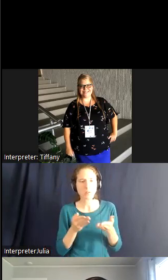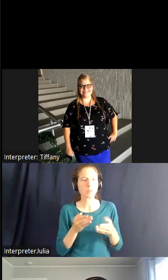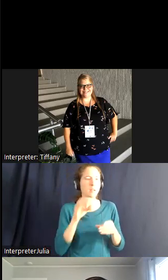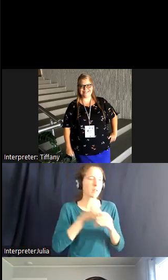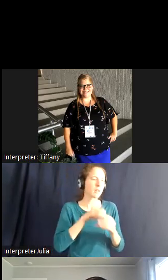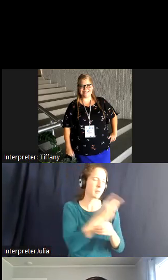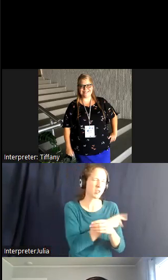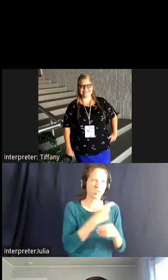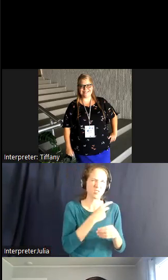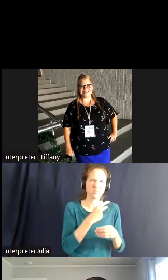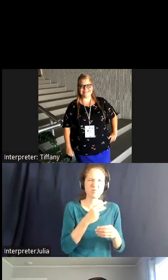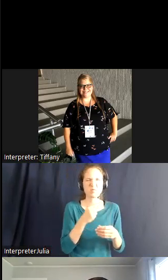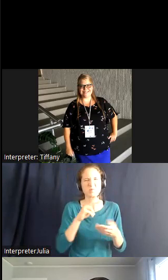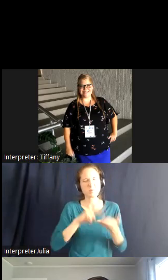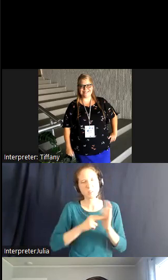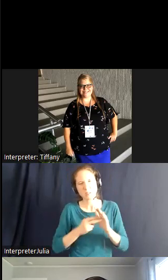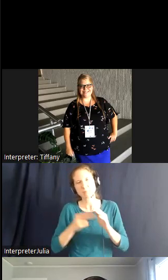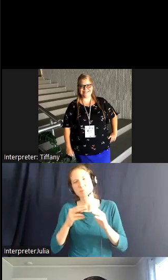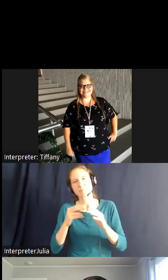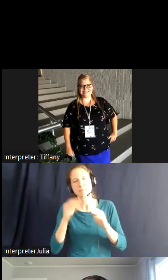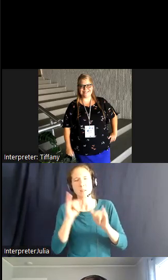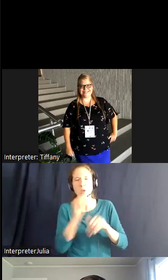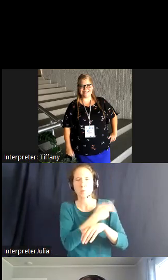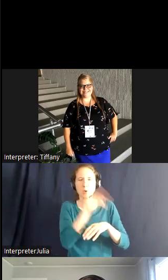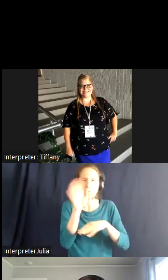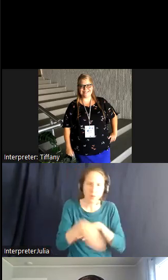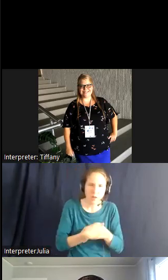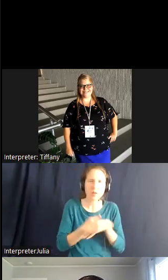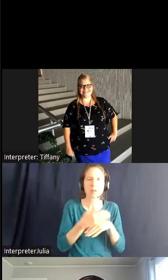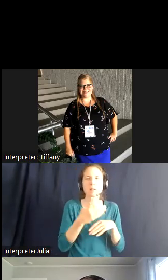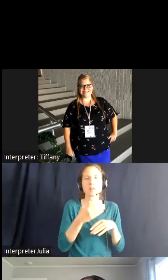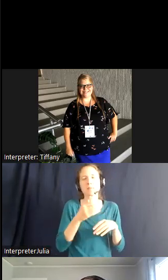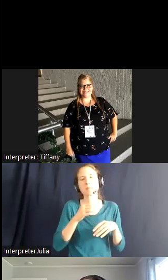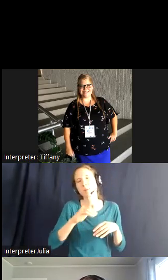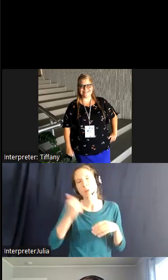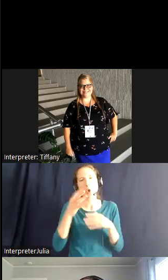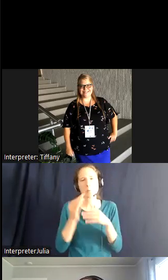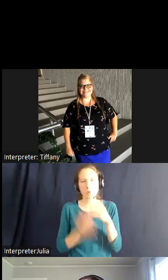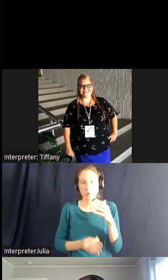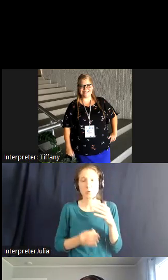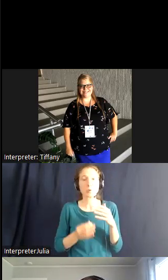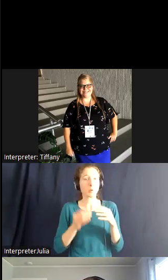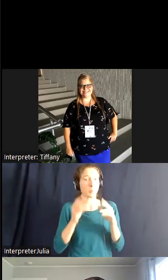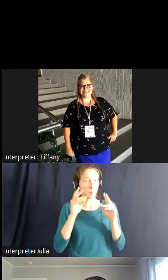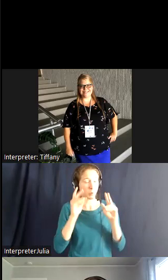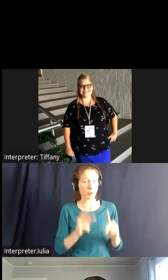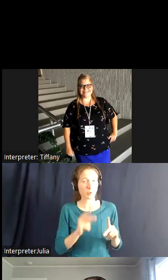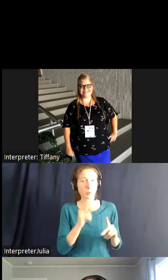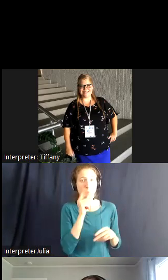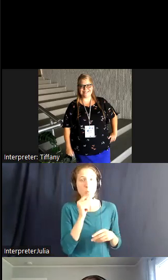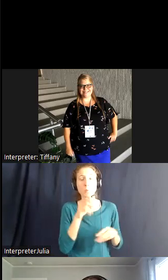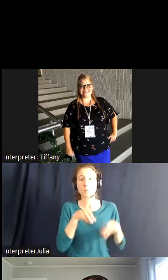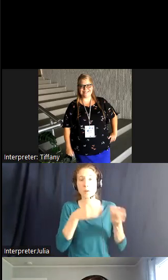and hospital alternatives. So a provider providing one or more of those services can opt to become an